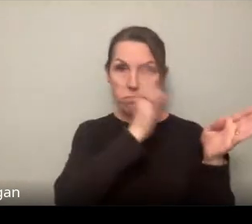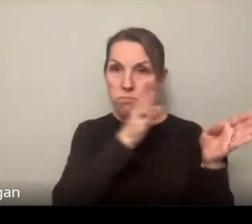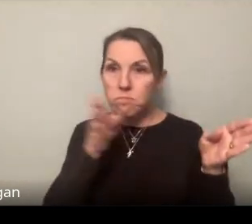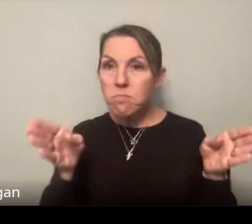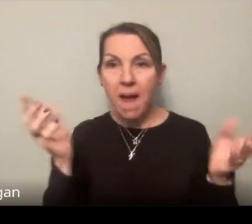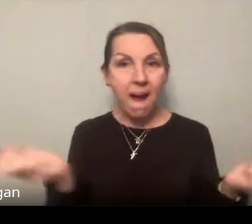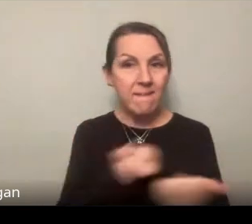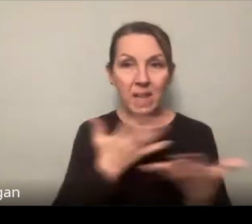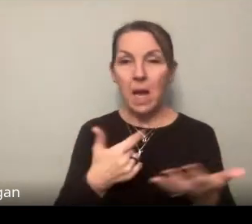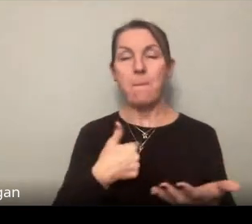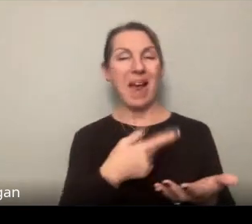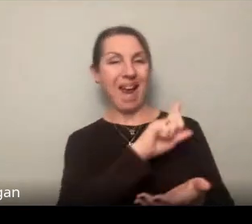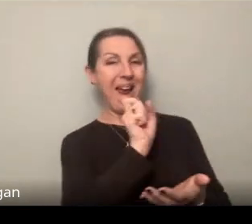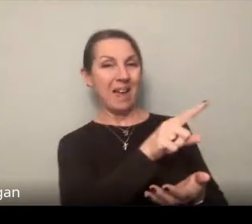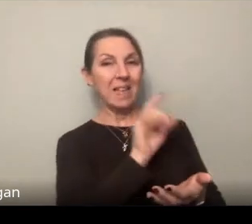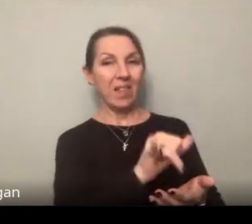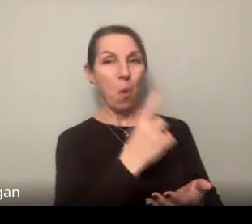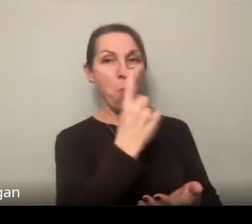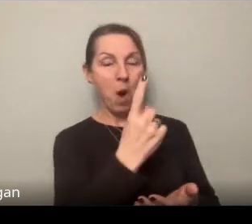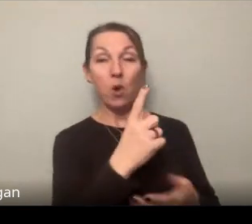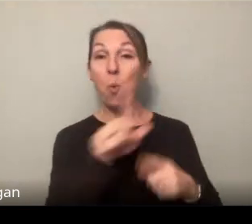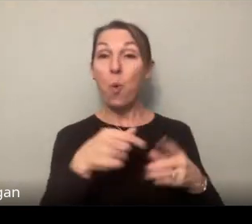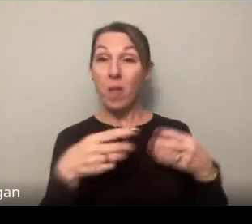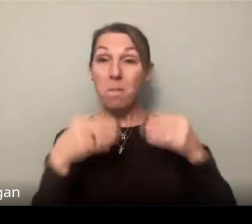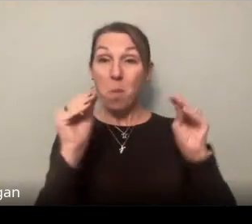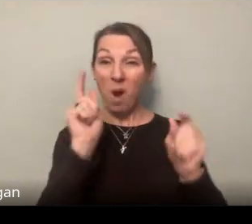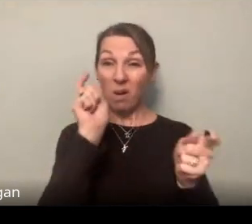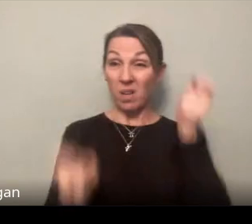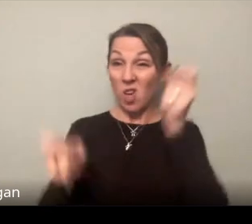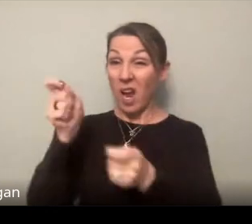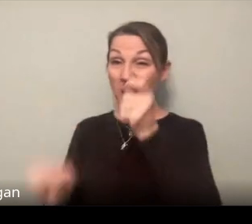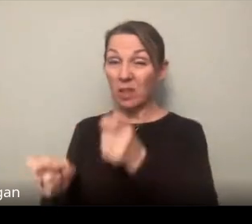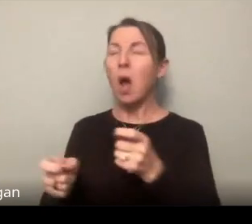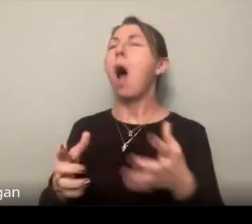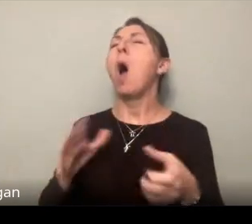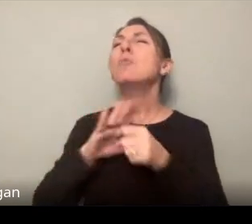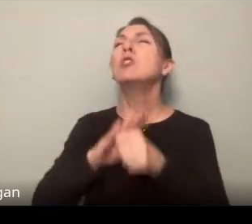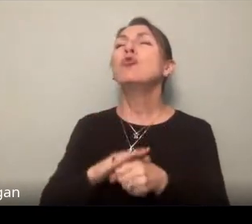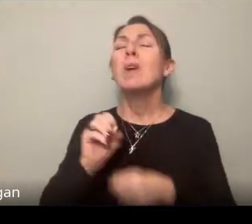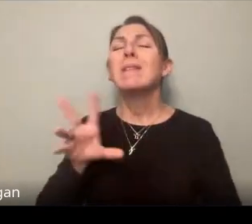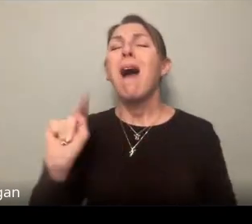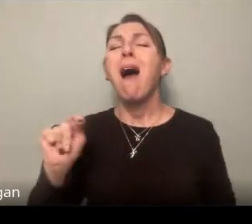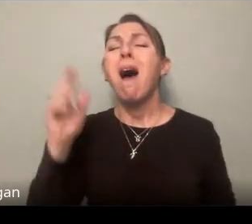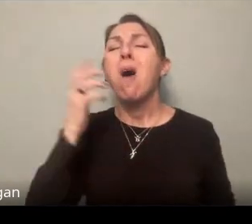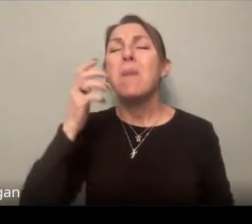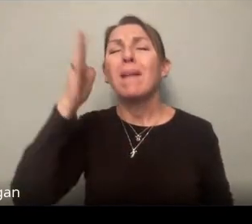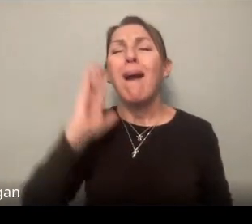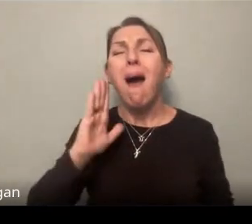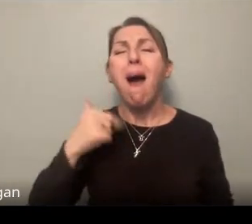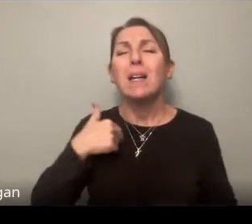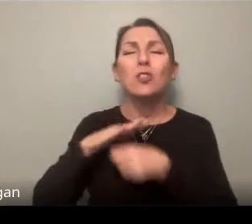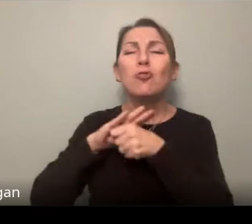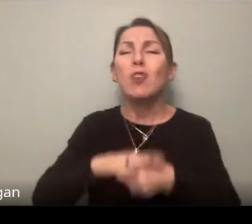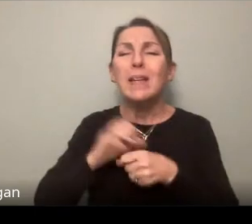I I was mean? going Like to ask if that's one of the. So it when the market remodels, it stresses me out. Oh my God, it stresses me